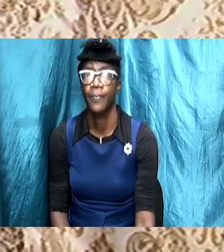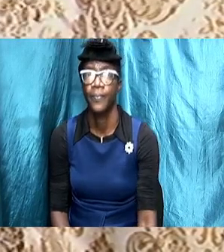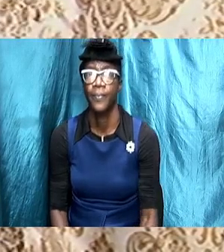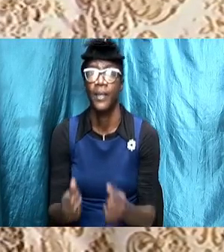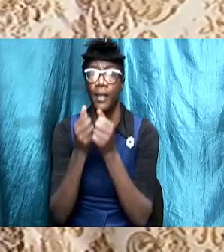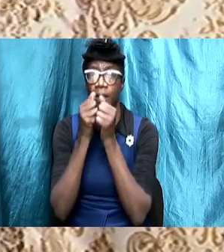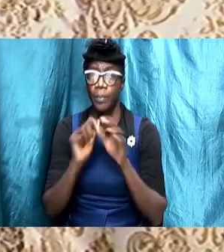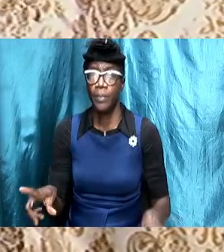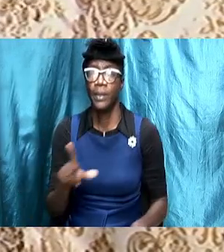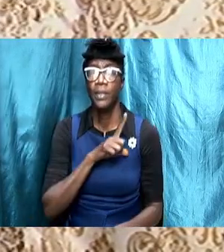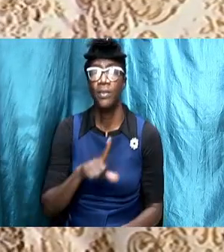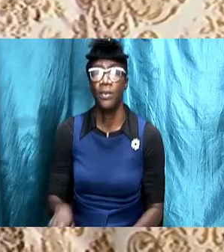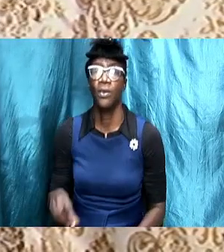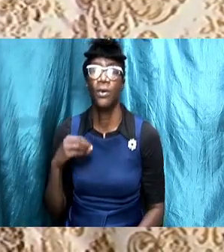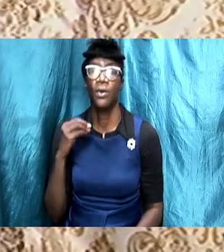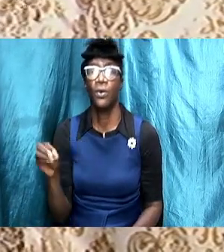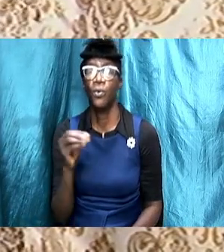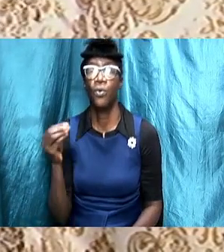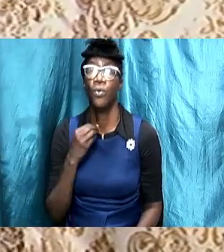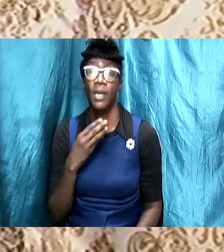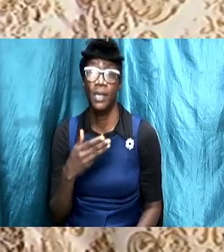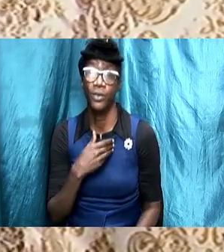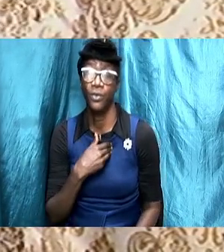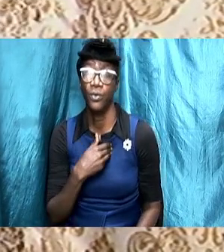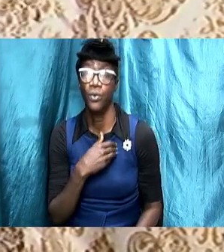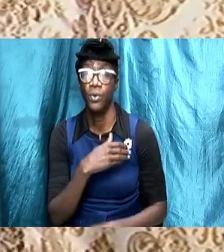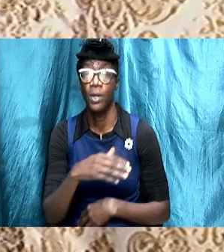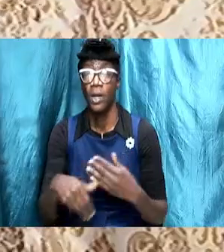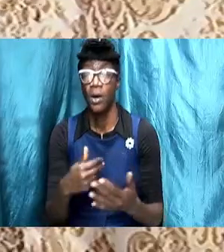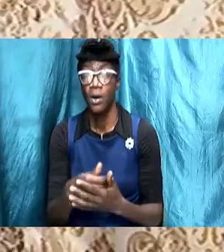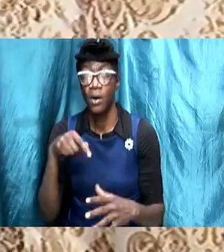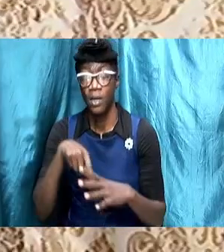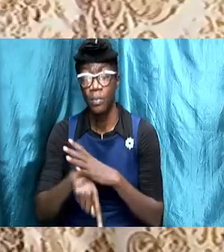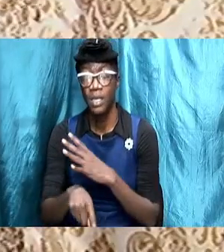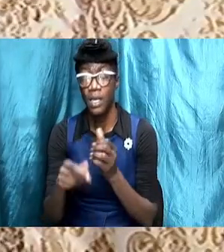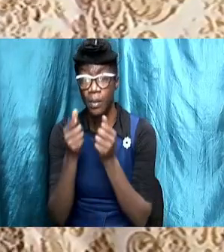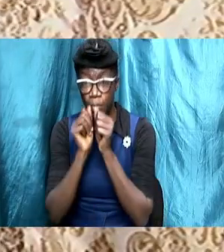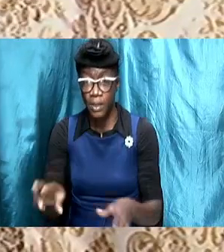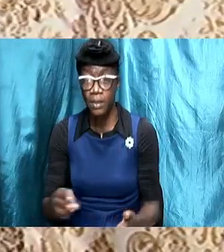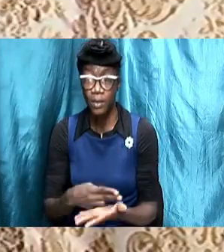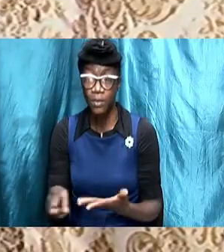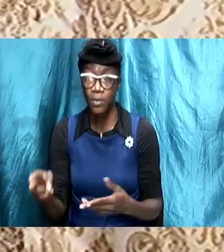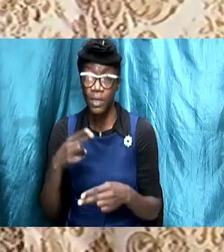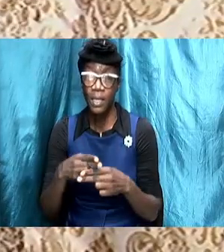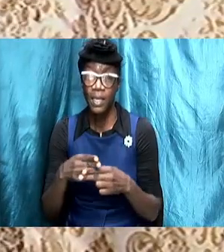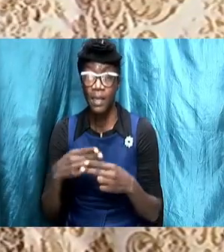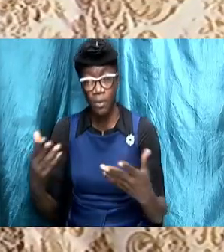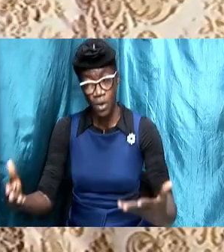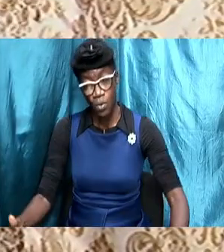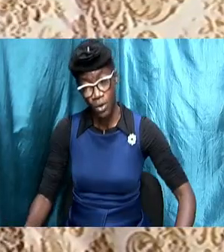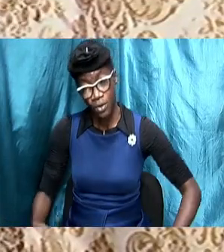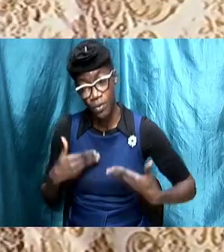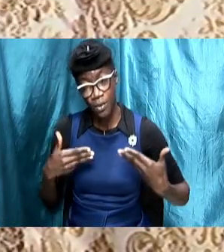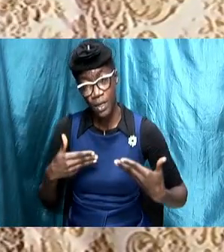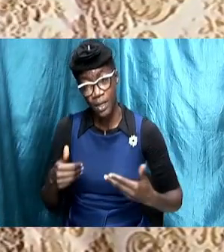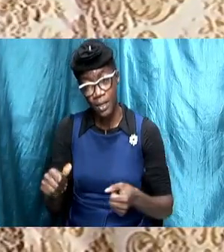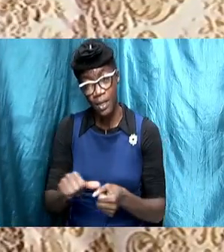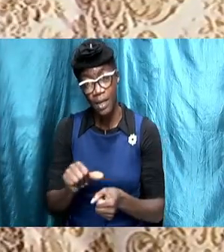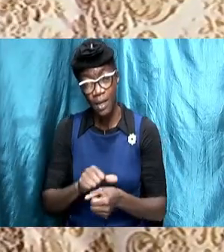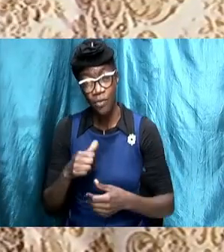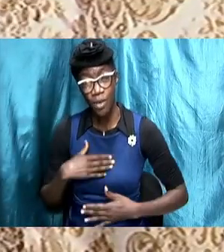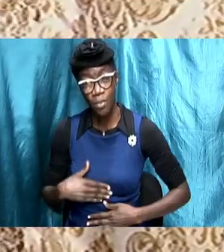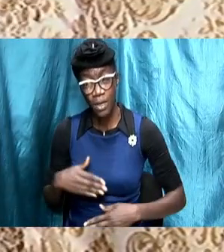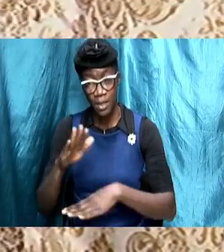Bless the Lord, O my soul, and all that is within me, bless his holy name. Praise God. I want to greet everybody tonight in